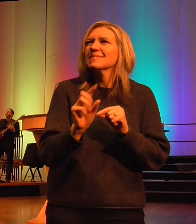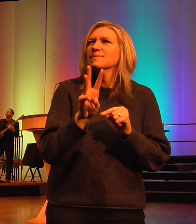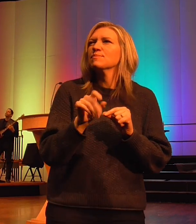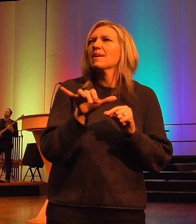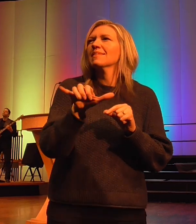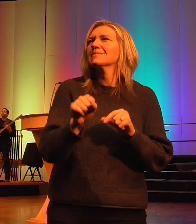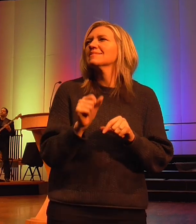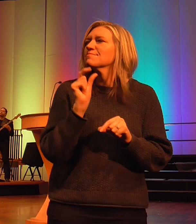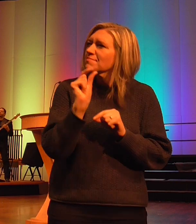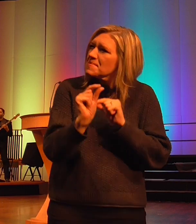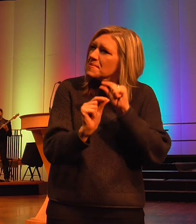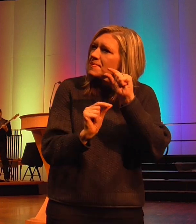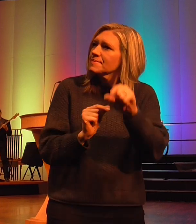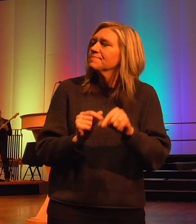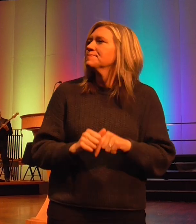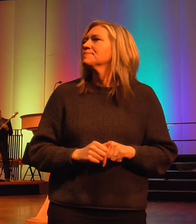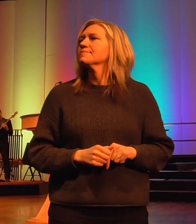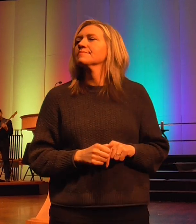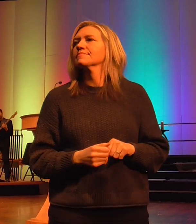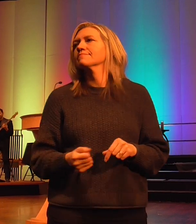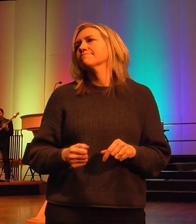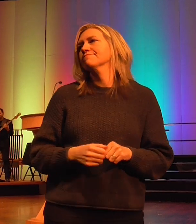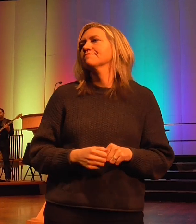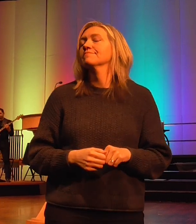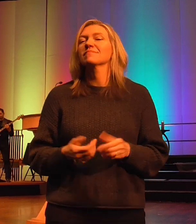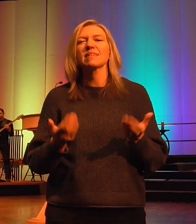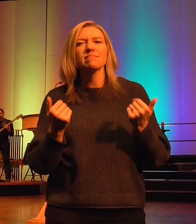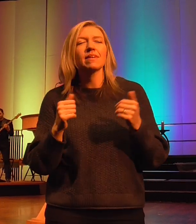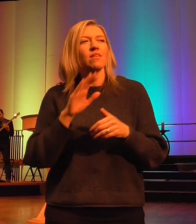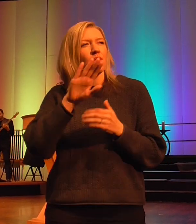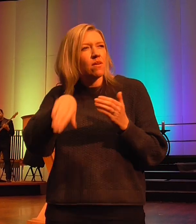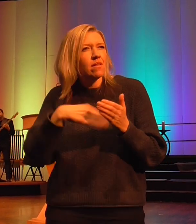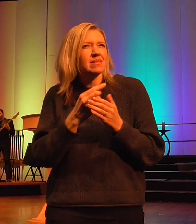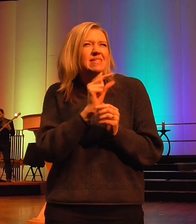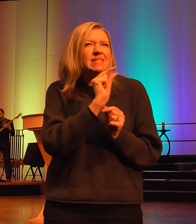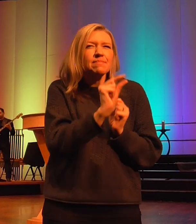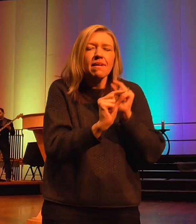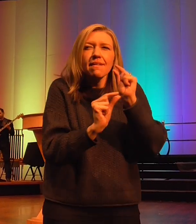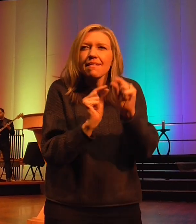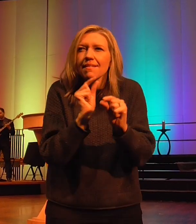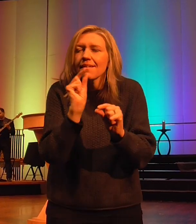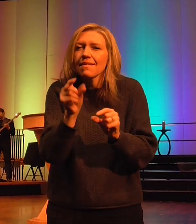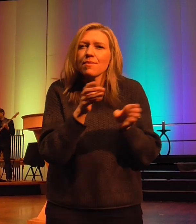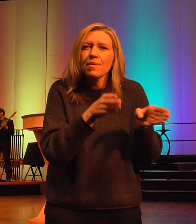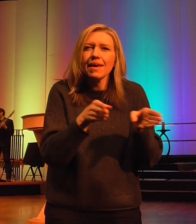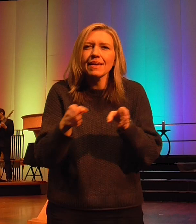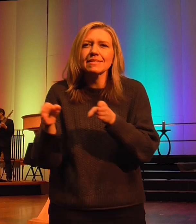of ways. Come on, y'all. In the smallest of ways.